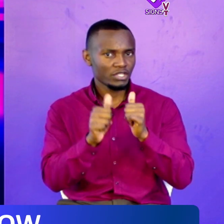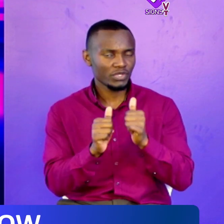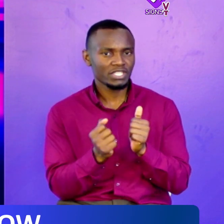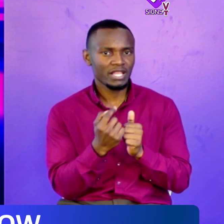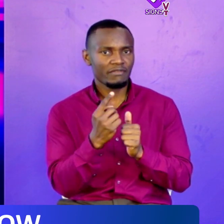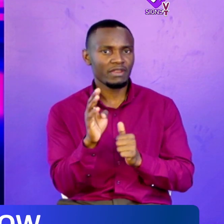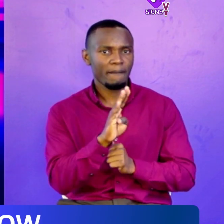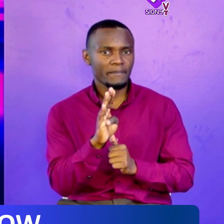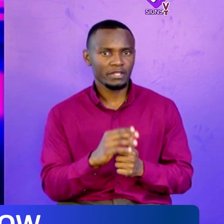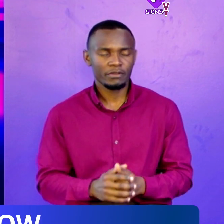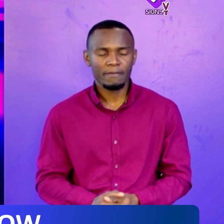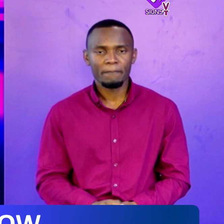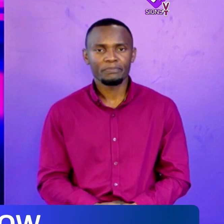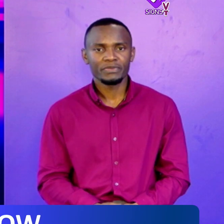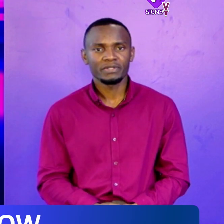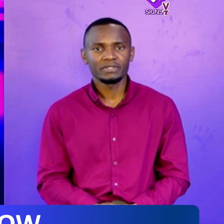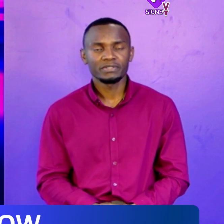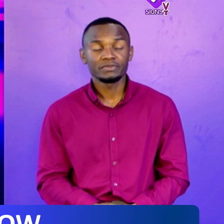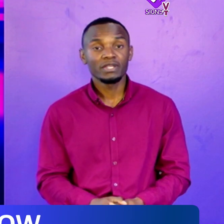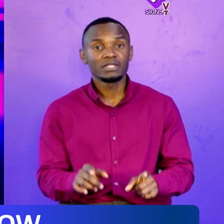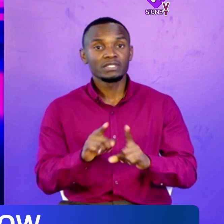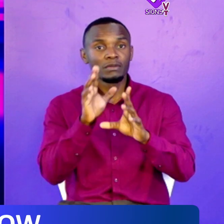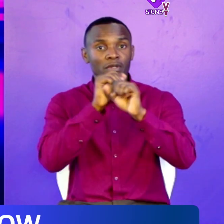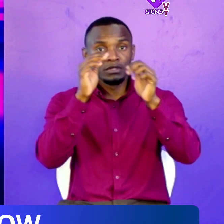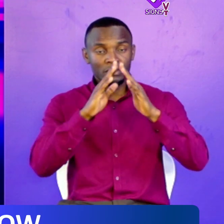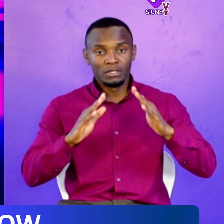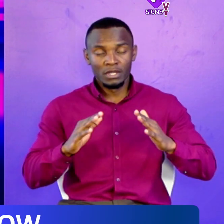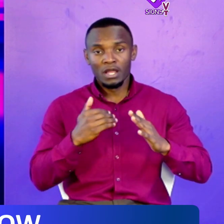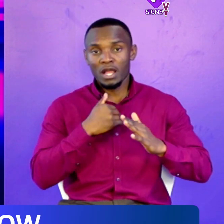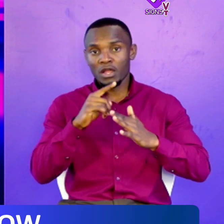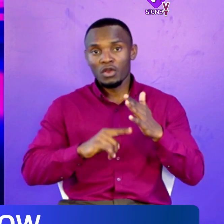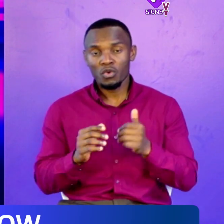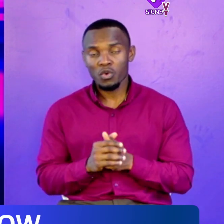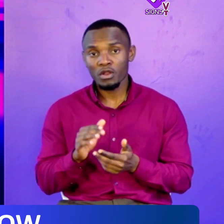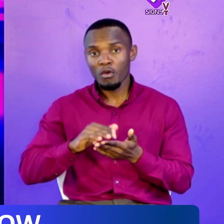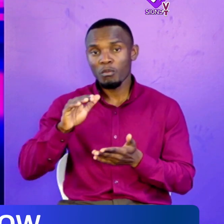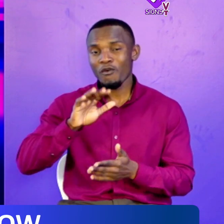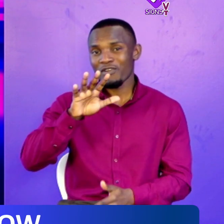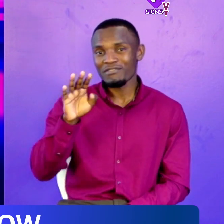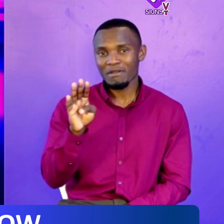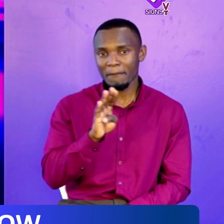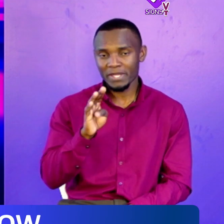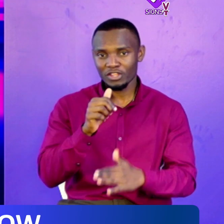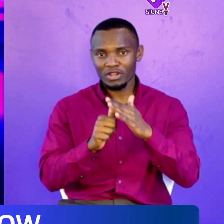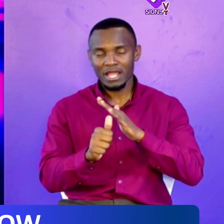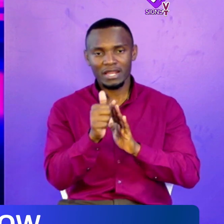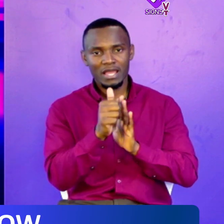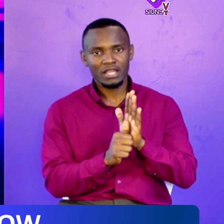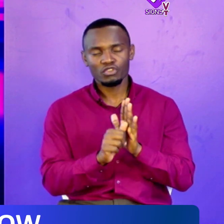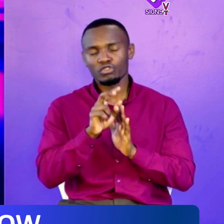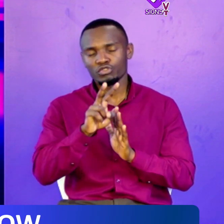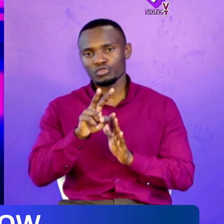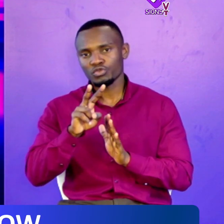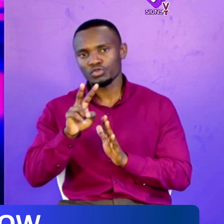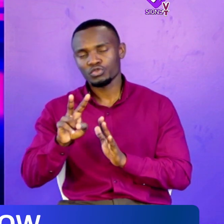billion. And the State House, which made an extra requisition of 5 billion under Article 223, which allows for